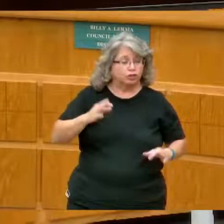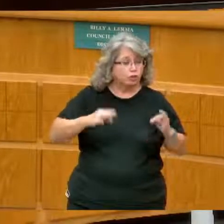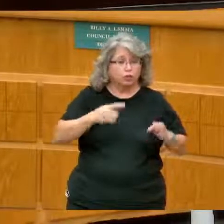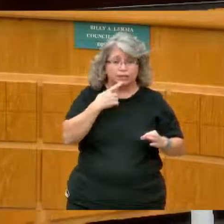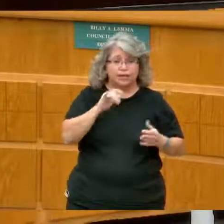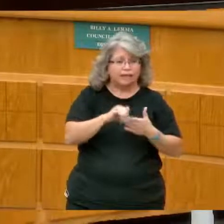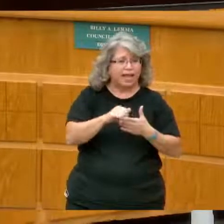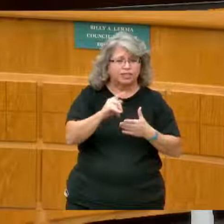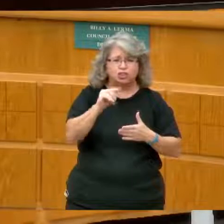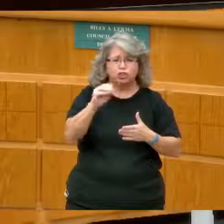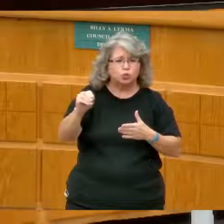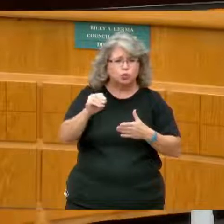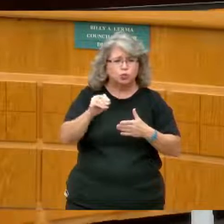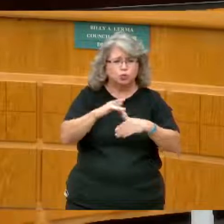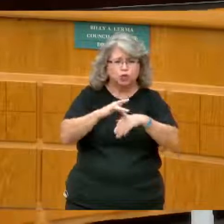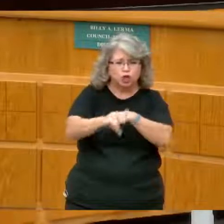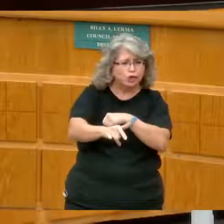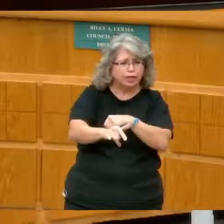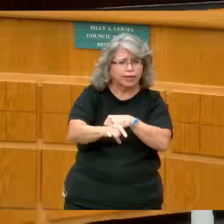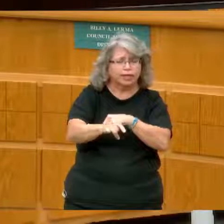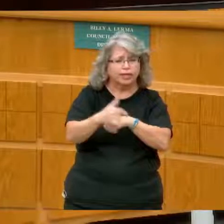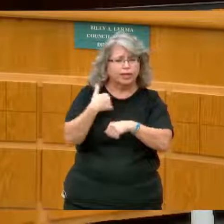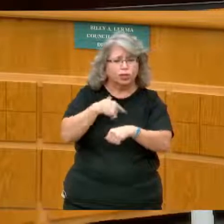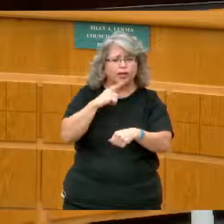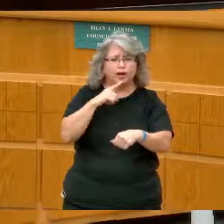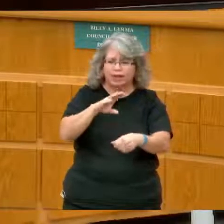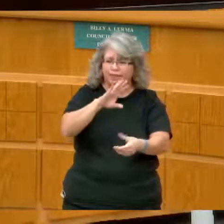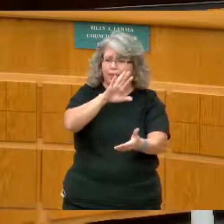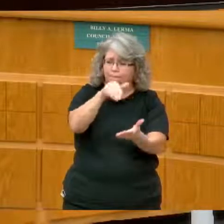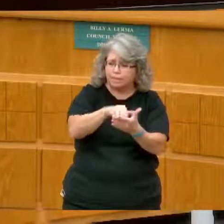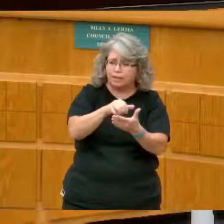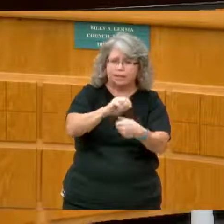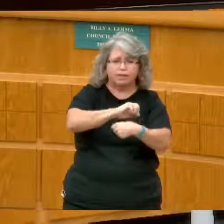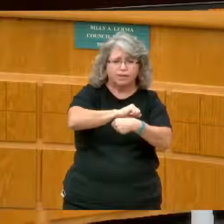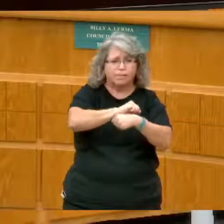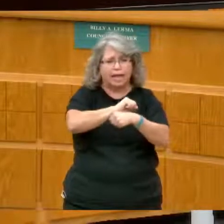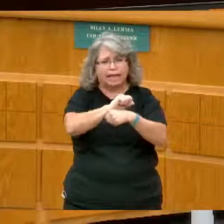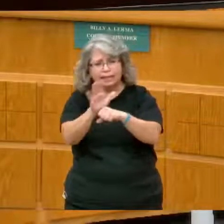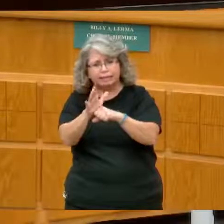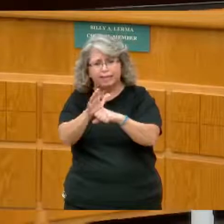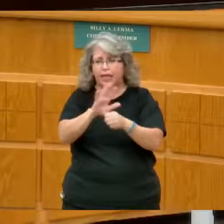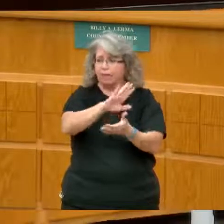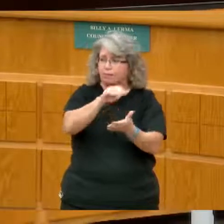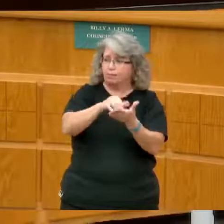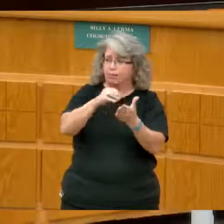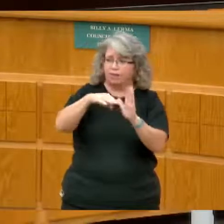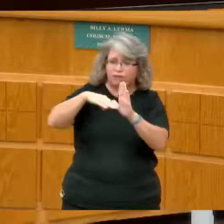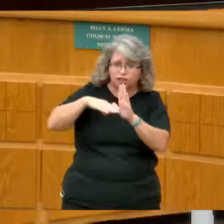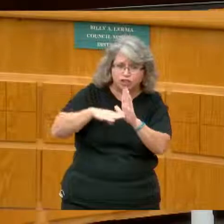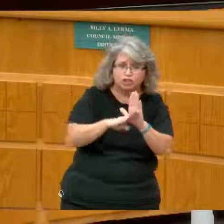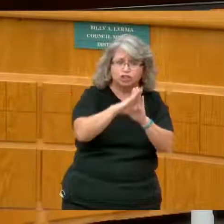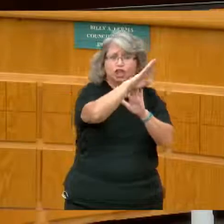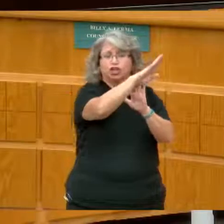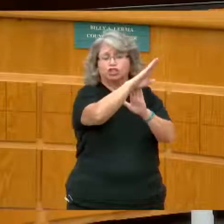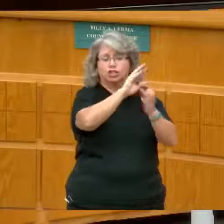major surge in our backyard, and we need to make certain that we're doing everything we can to put